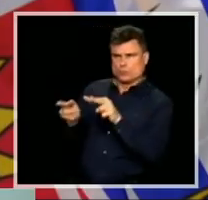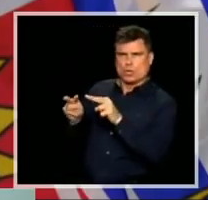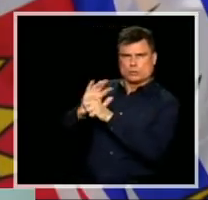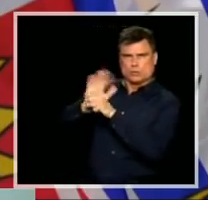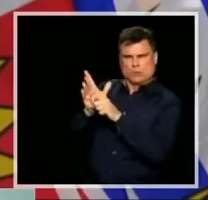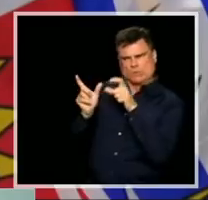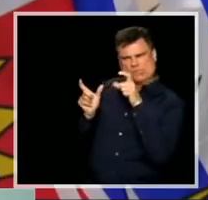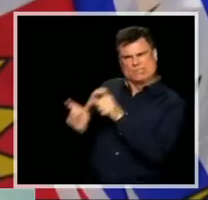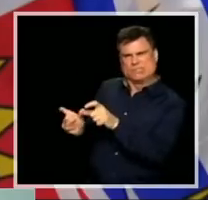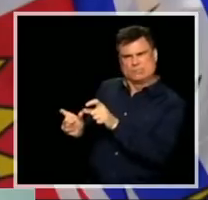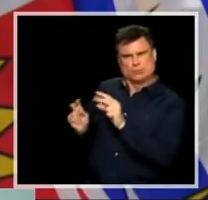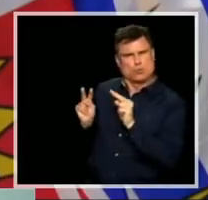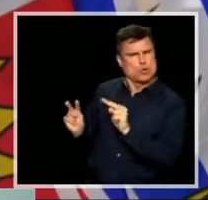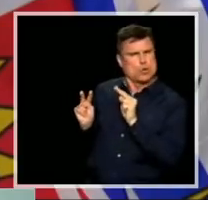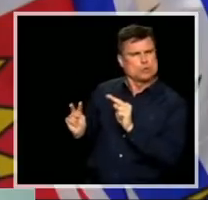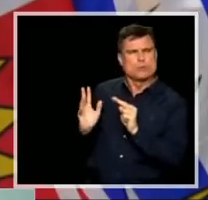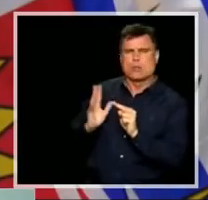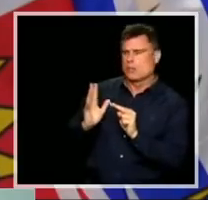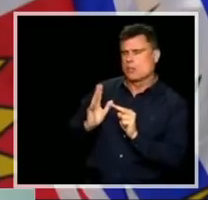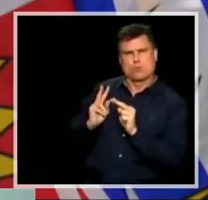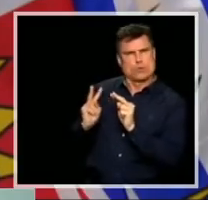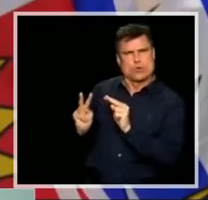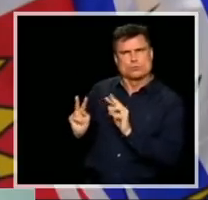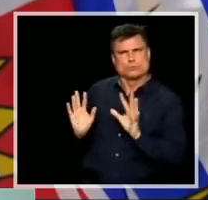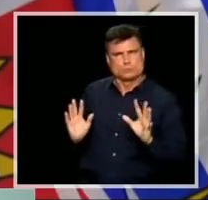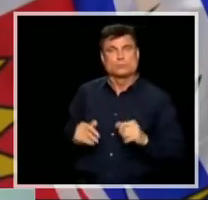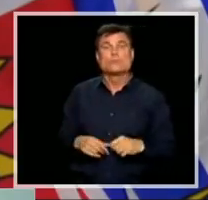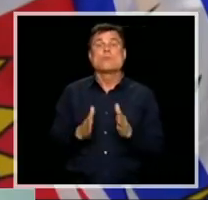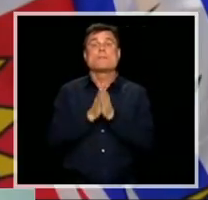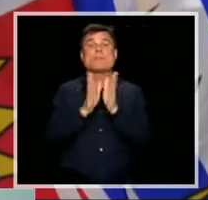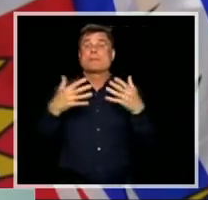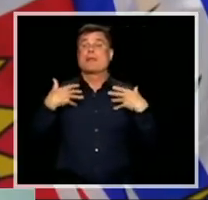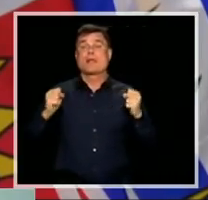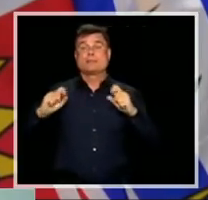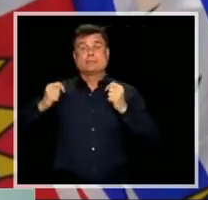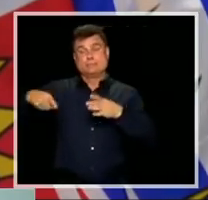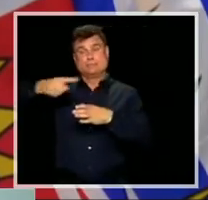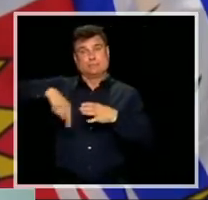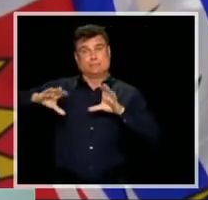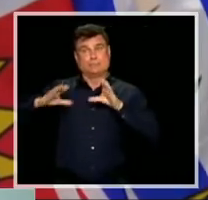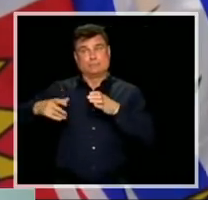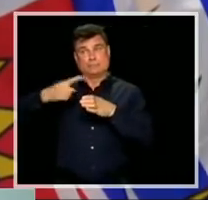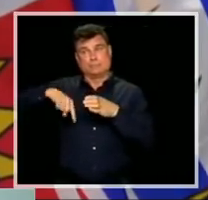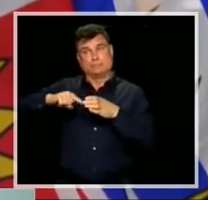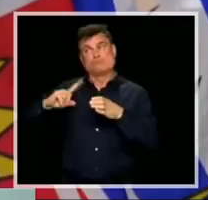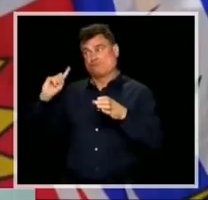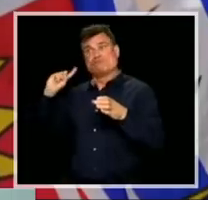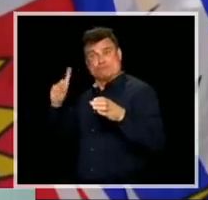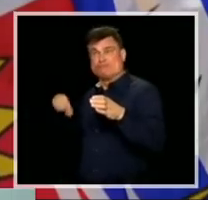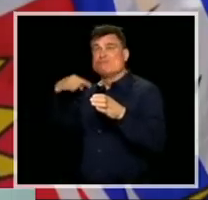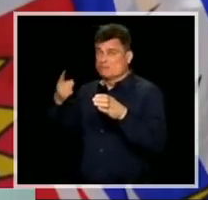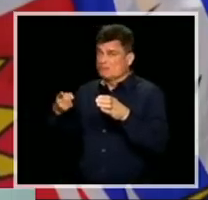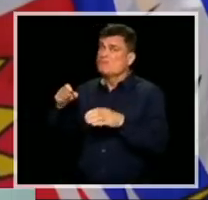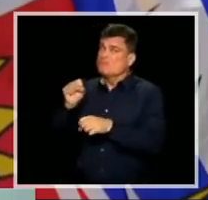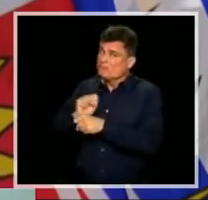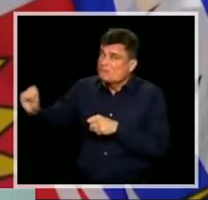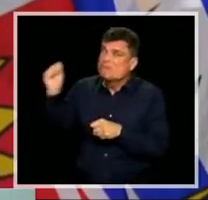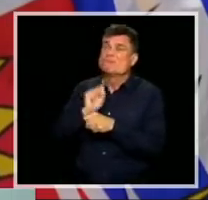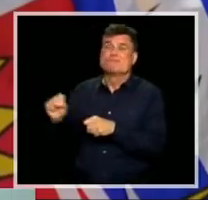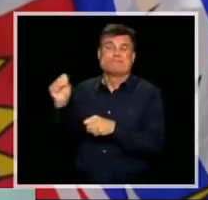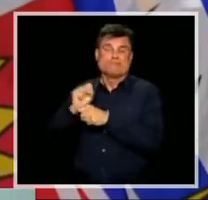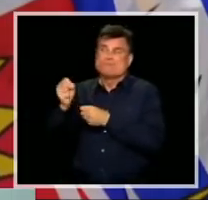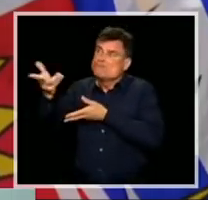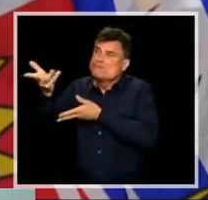77, to add up my numbers, we've had 77 young people under the age of 19 who have tested positive in